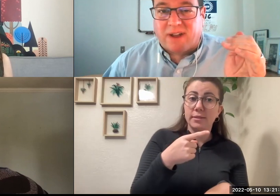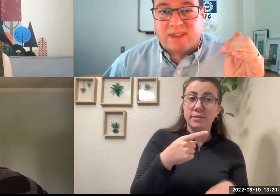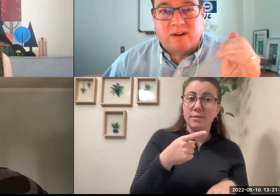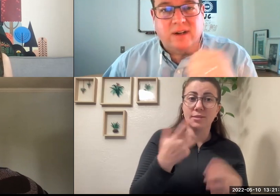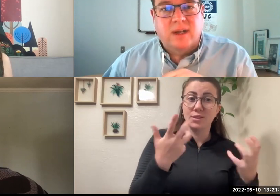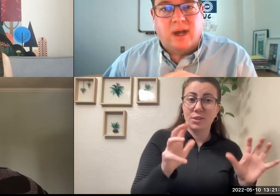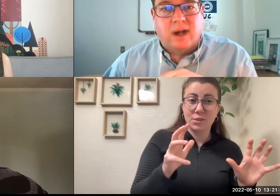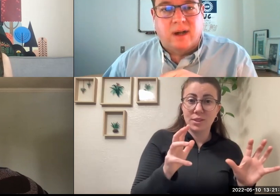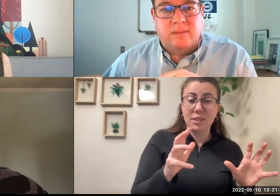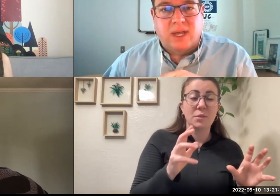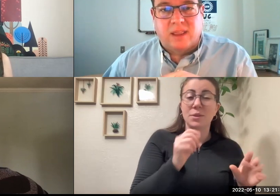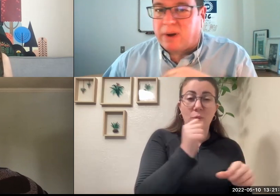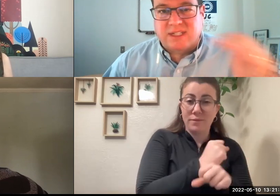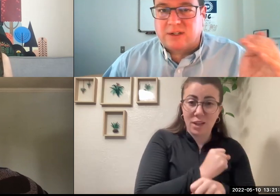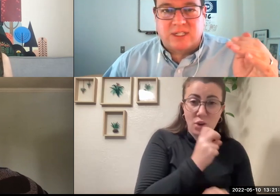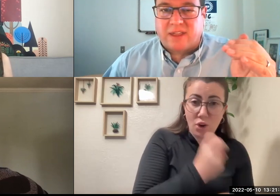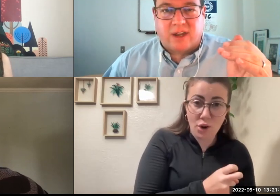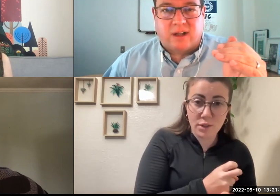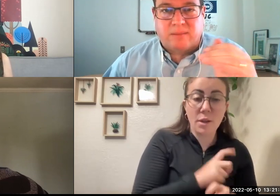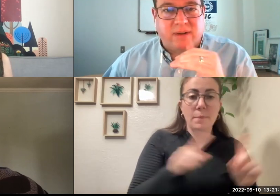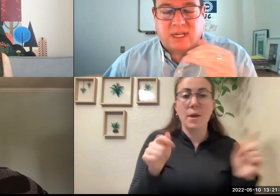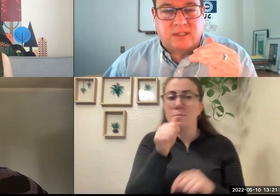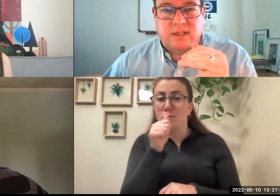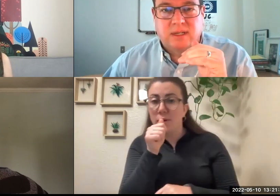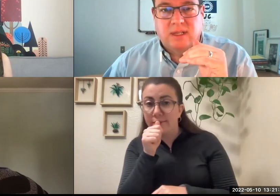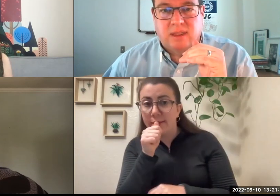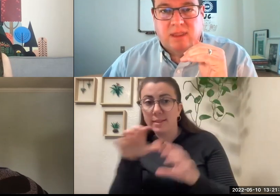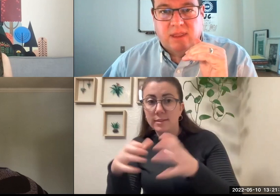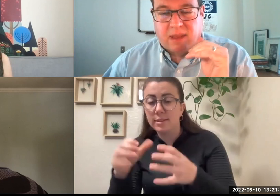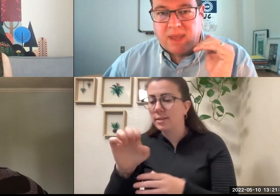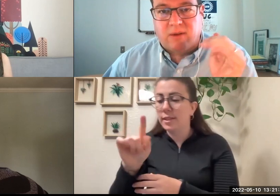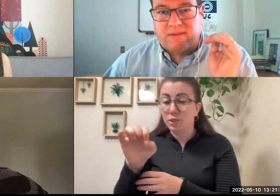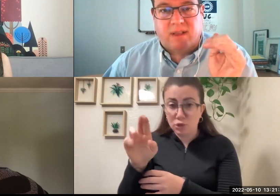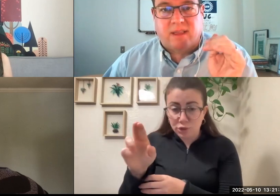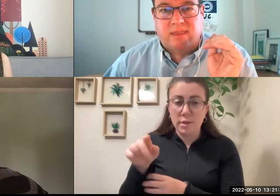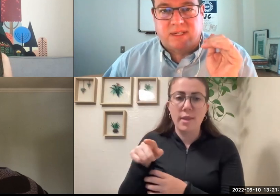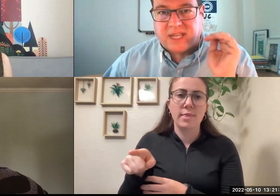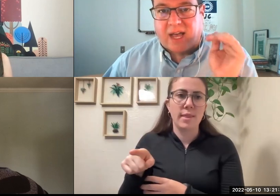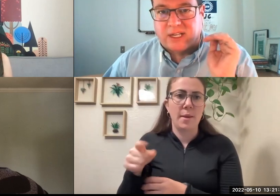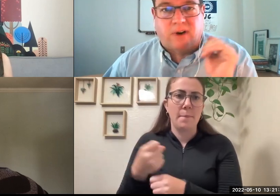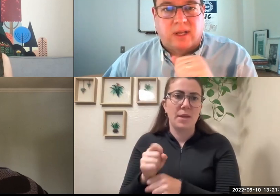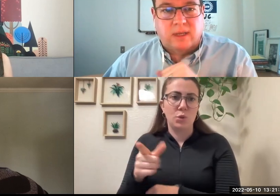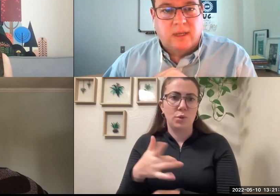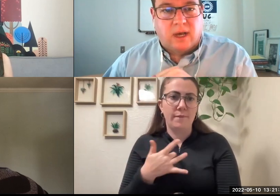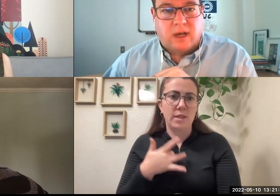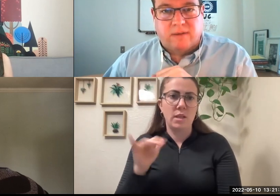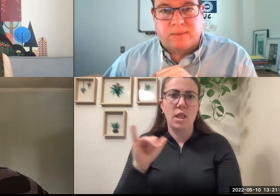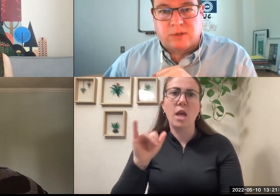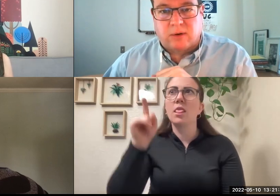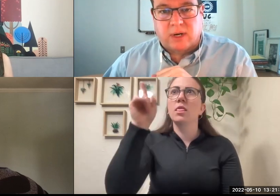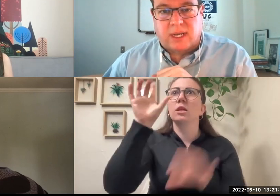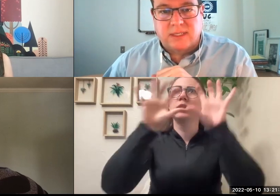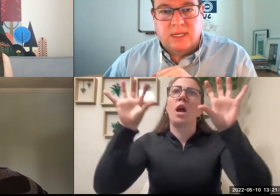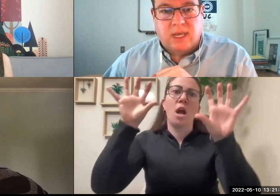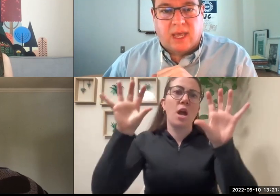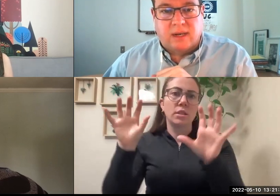don't really fight that hard. In the private sector, it's not like that at all. In the private sector, they make you feel like the sky is falling if people